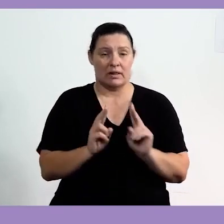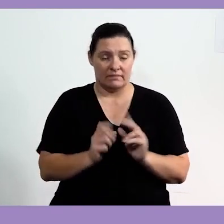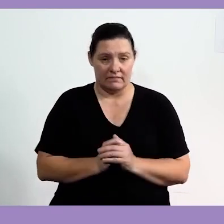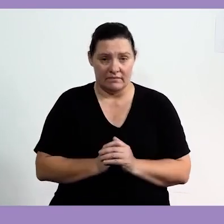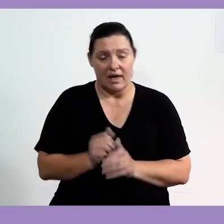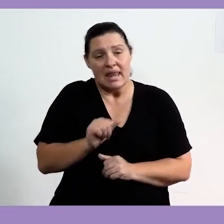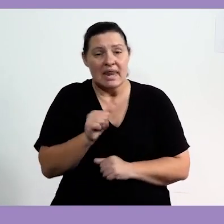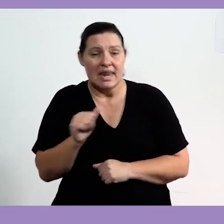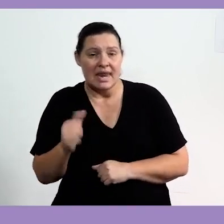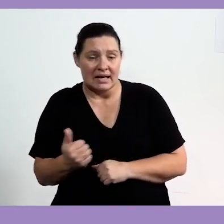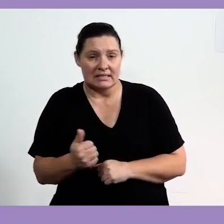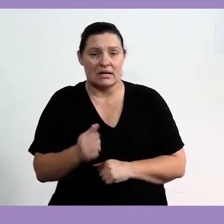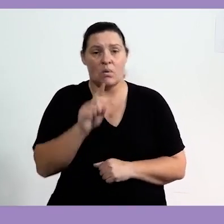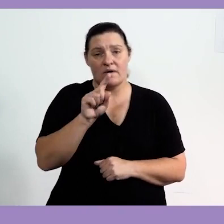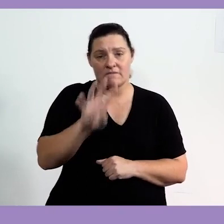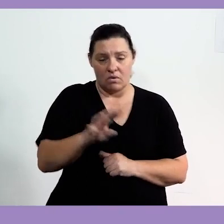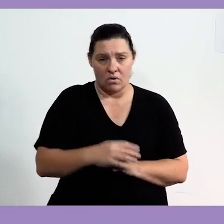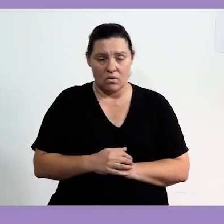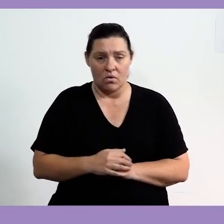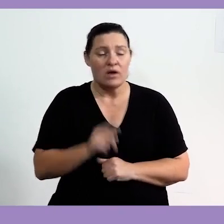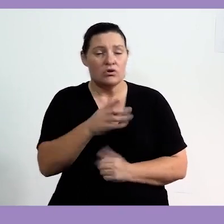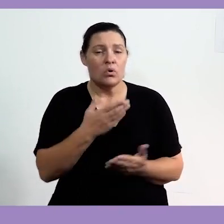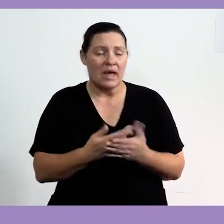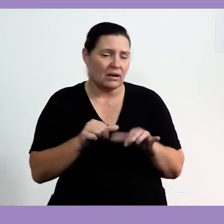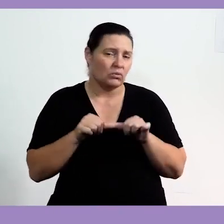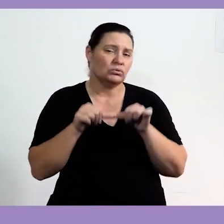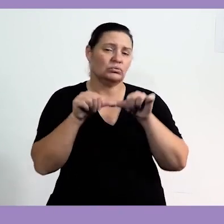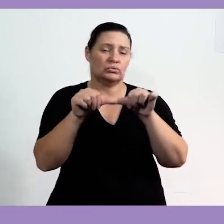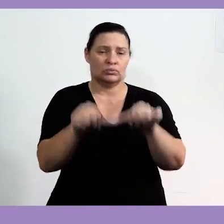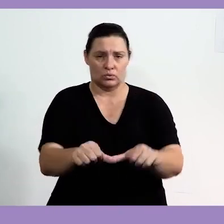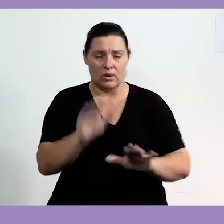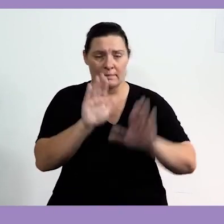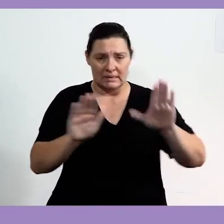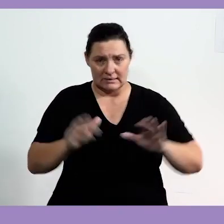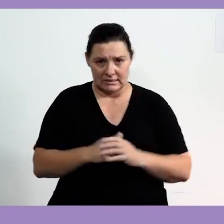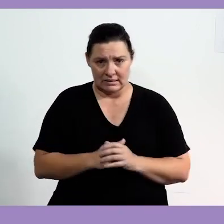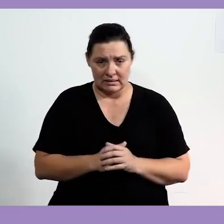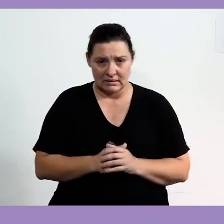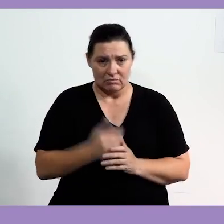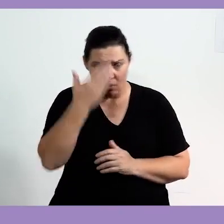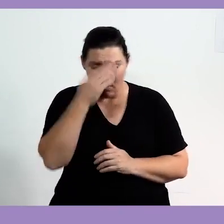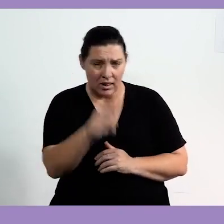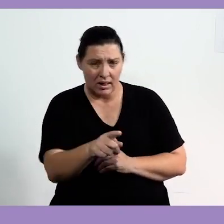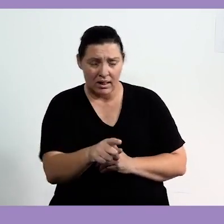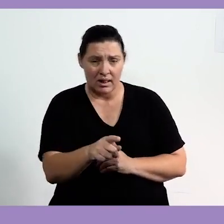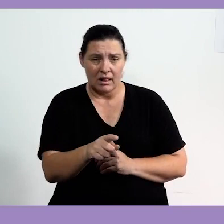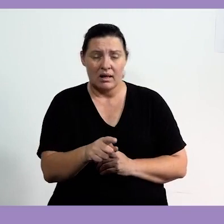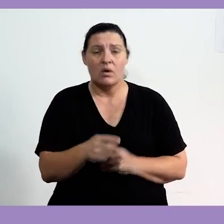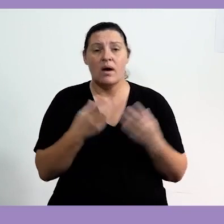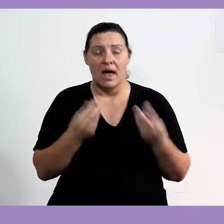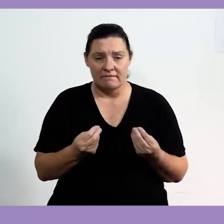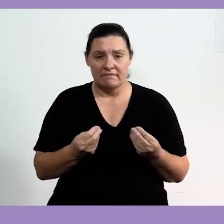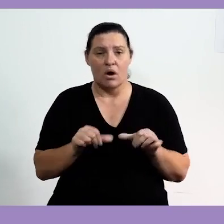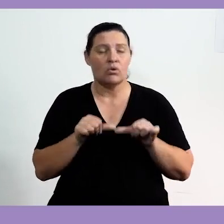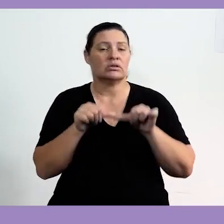be 12, the next one would be 14, and you can continue that pattern. Do you notice that there